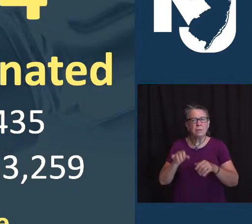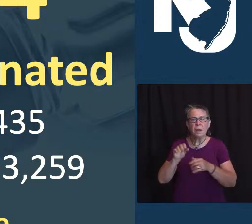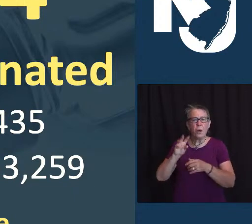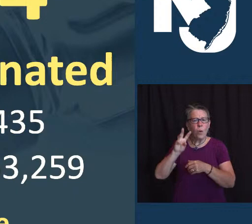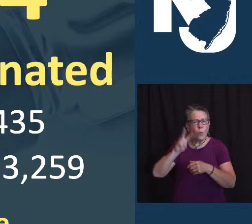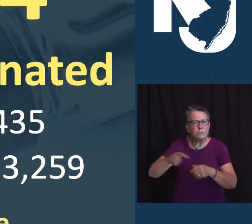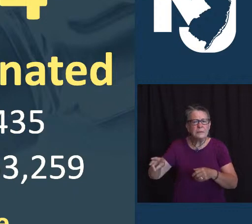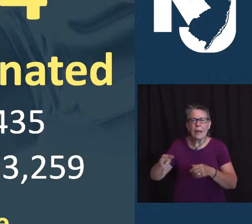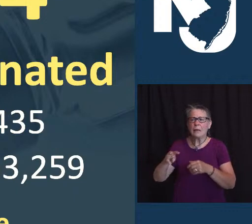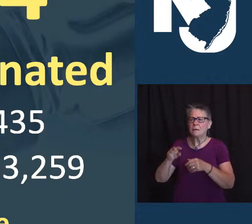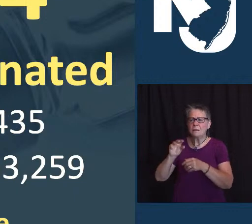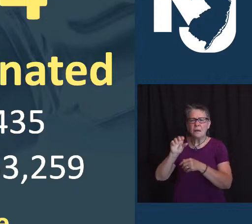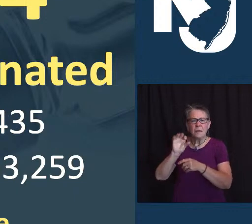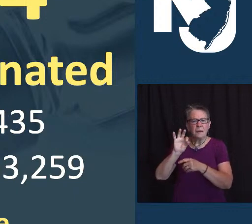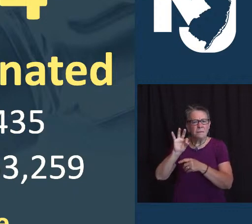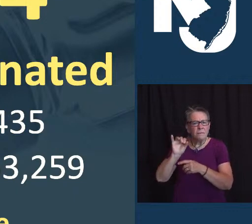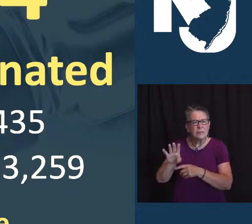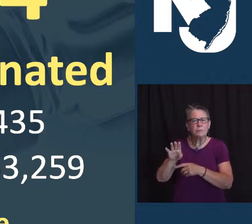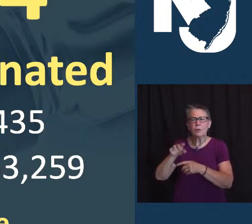total of